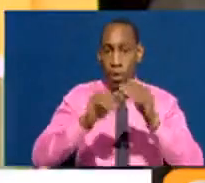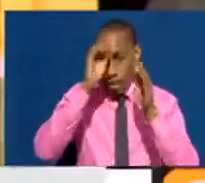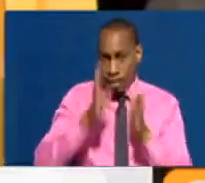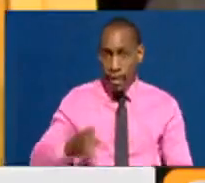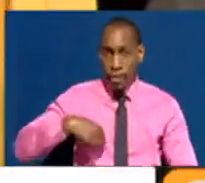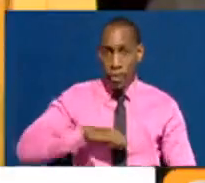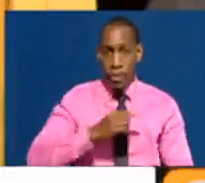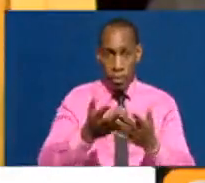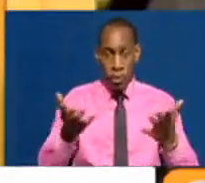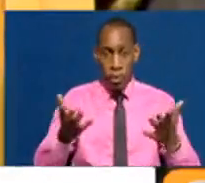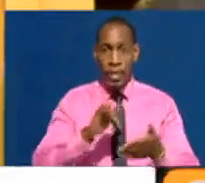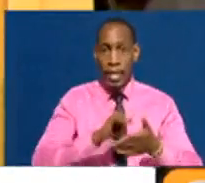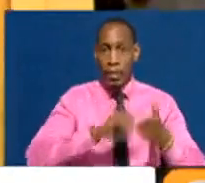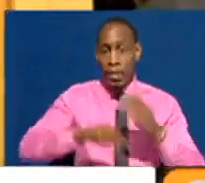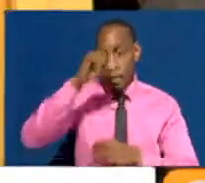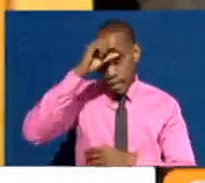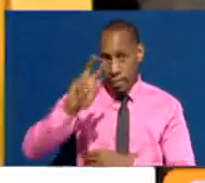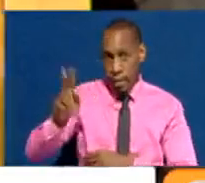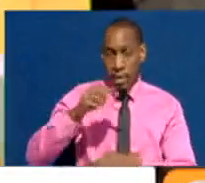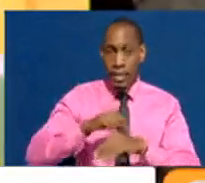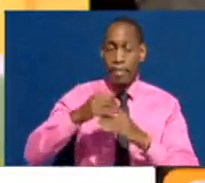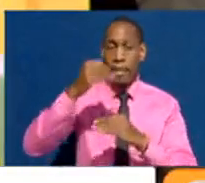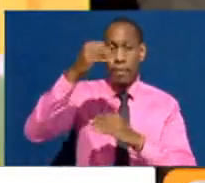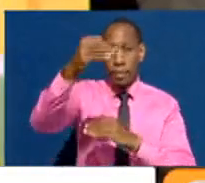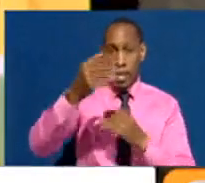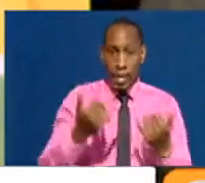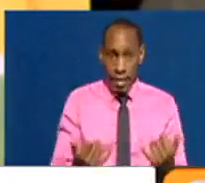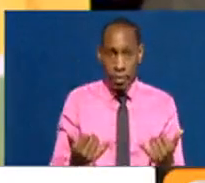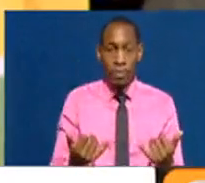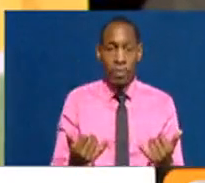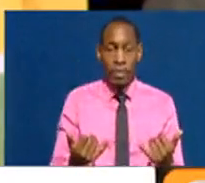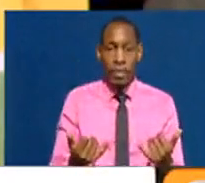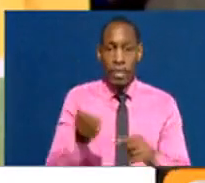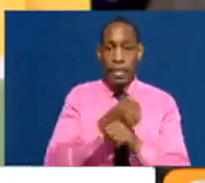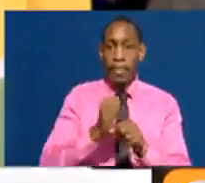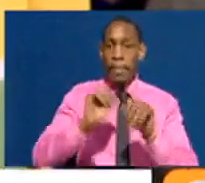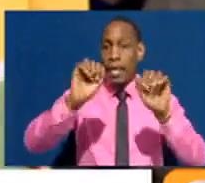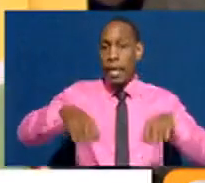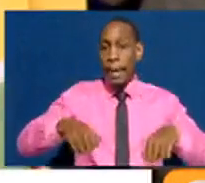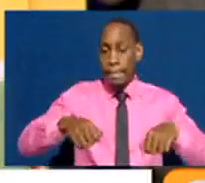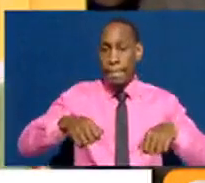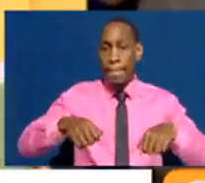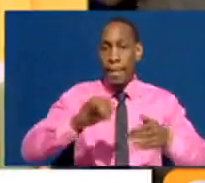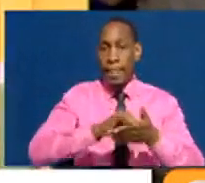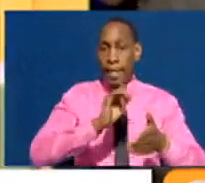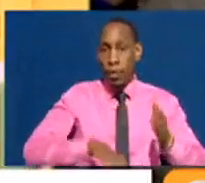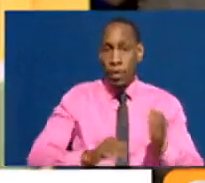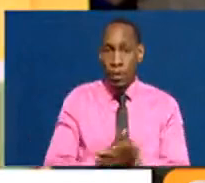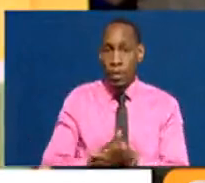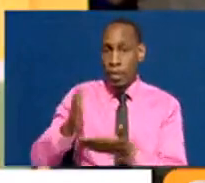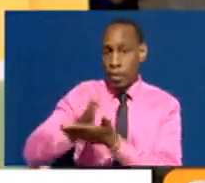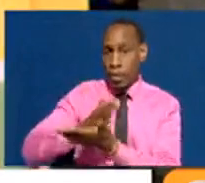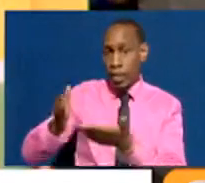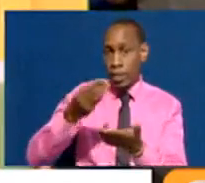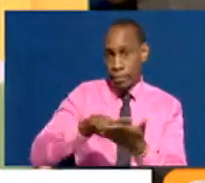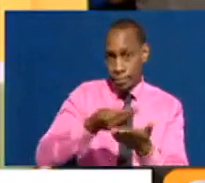governors that the government of Kenya going forward will make it possible that the shareable